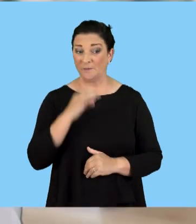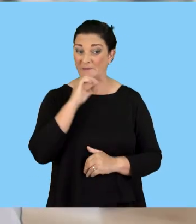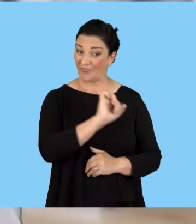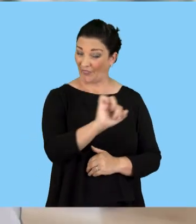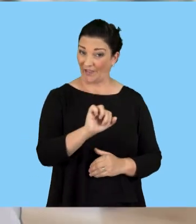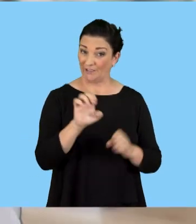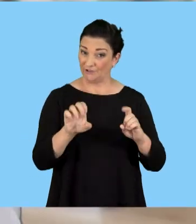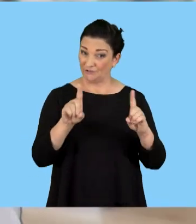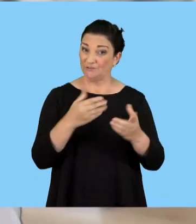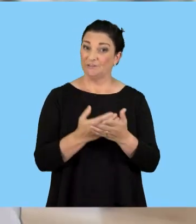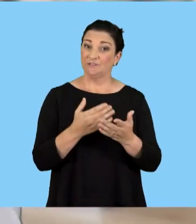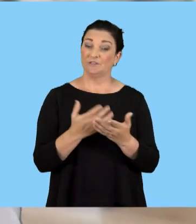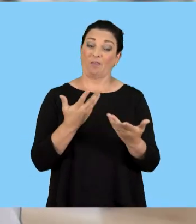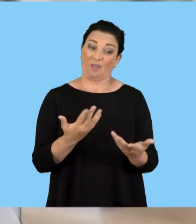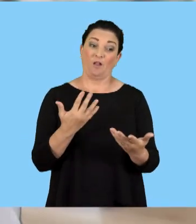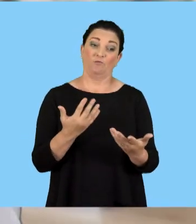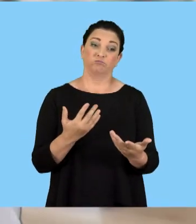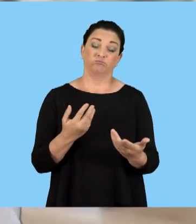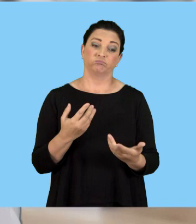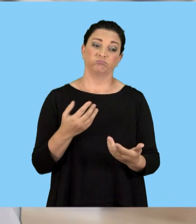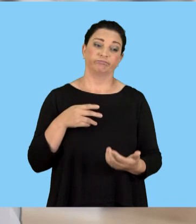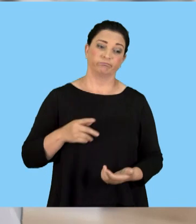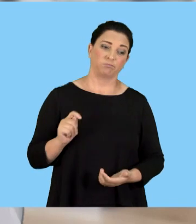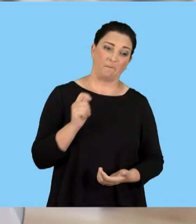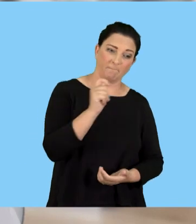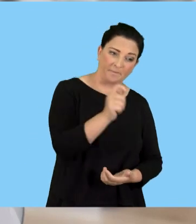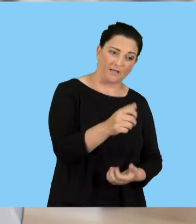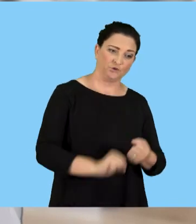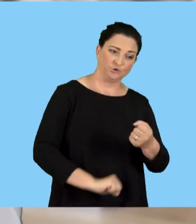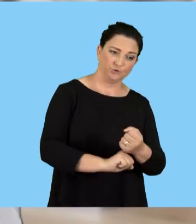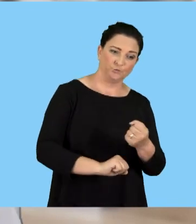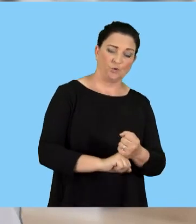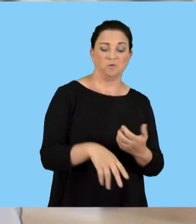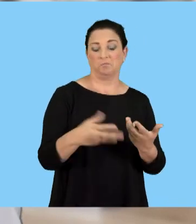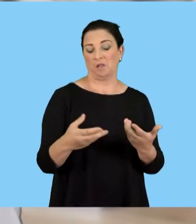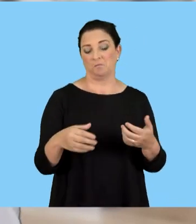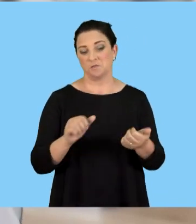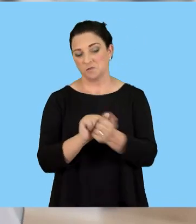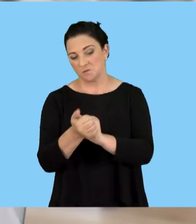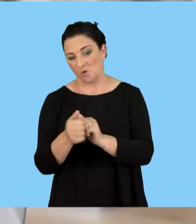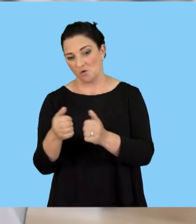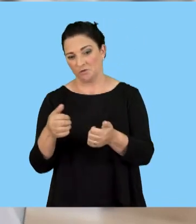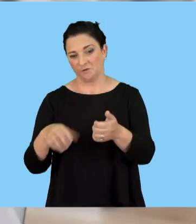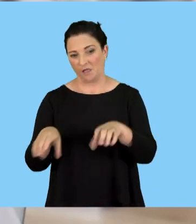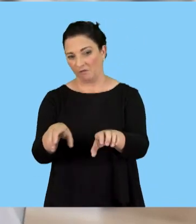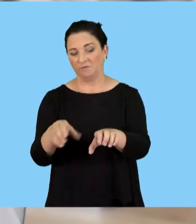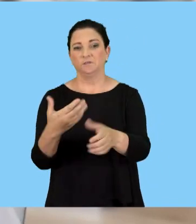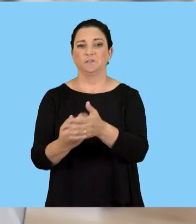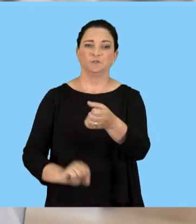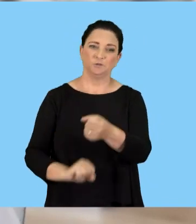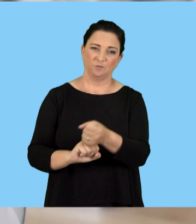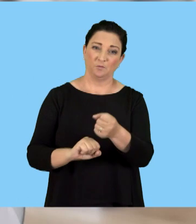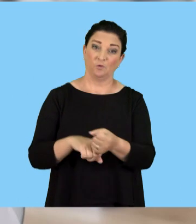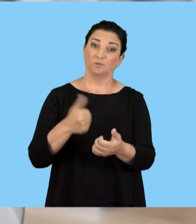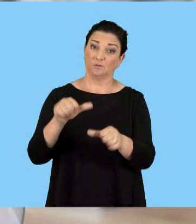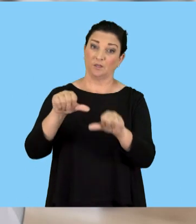the education, in the health, and also maybe sporting activities so that there could be social cohesion